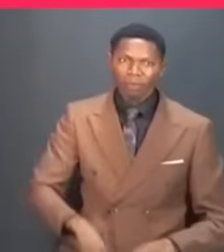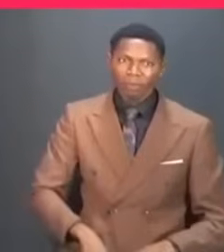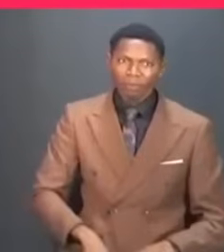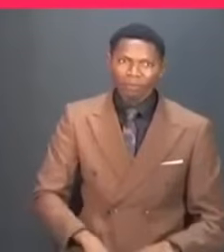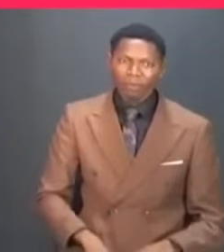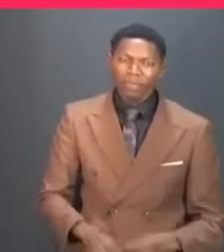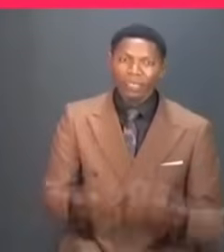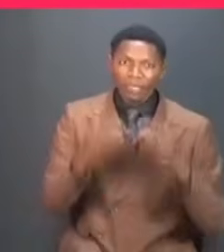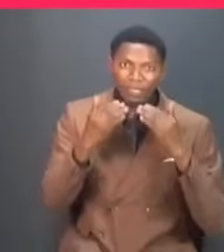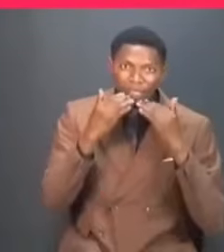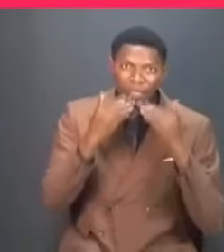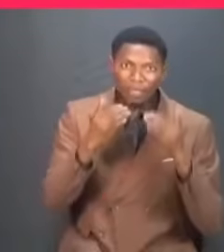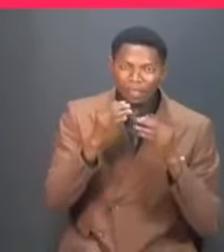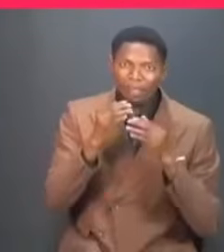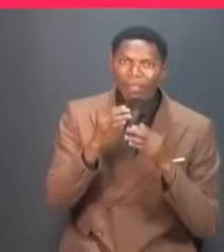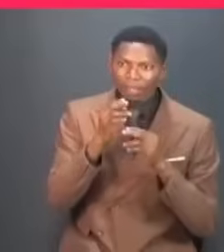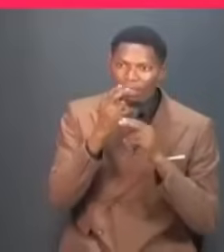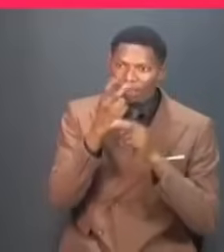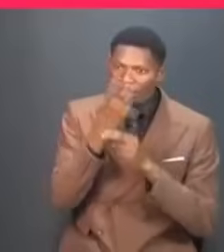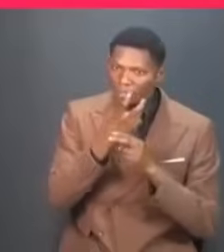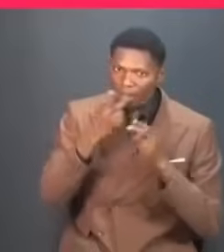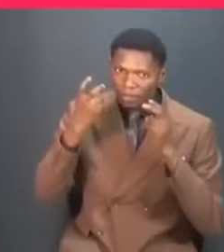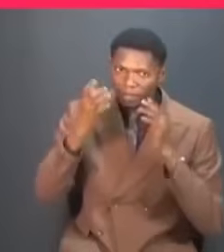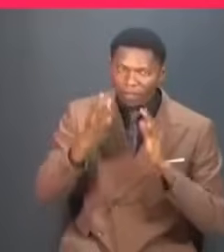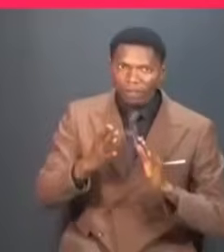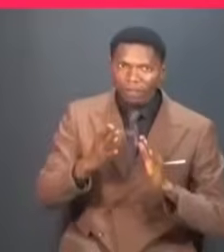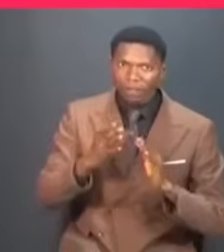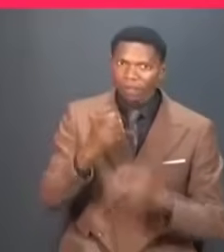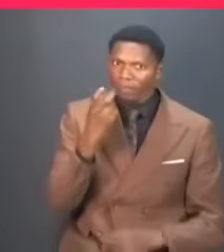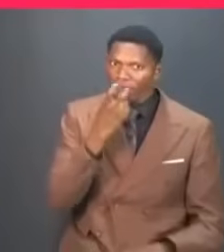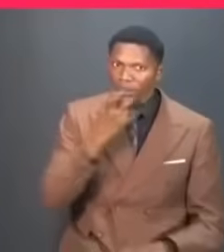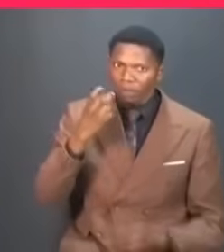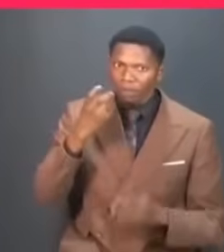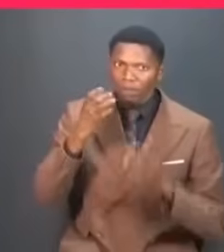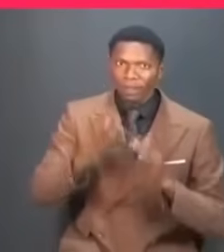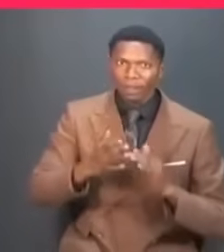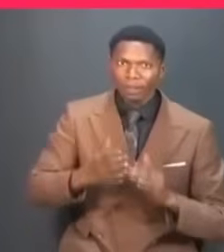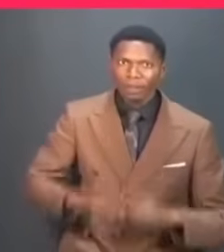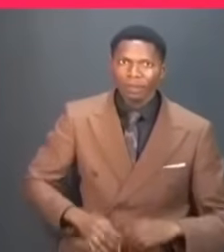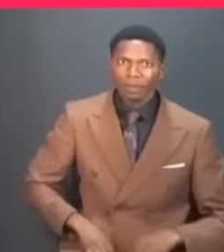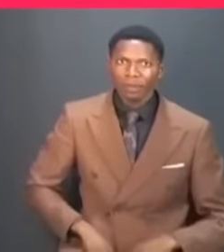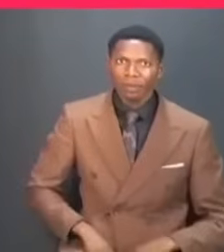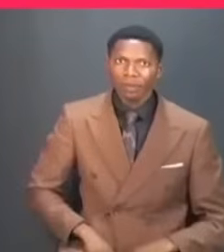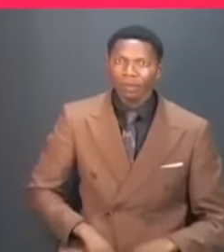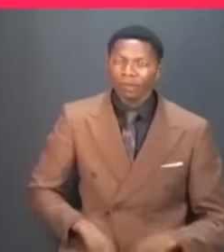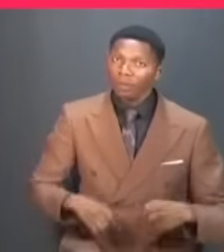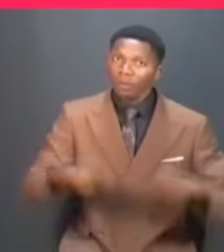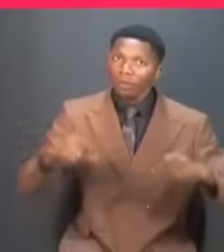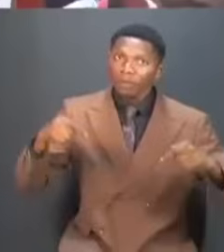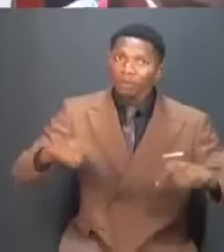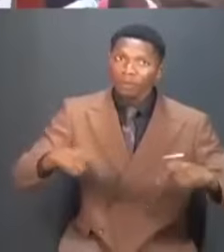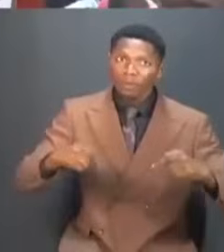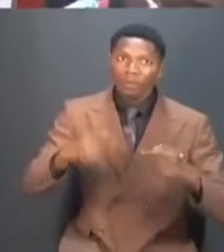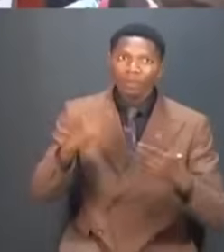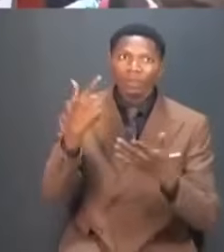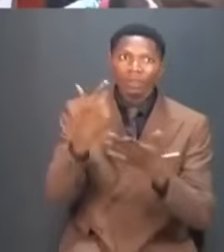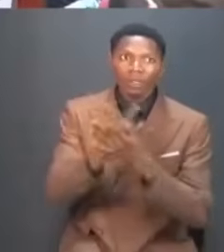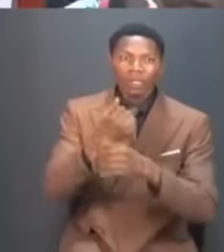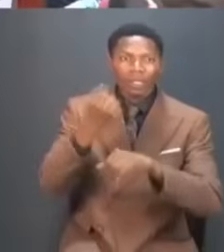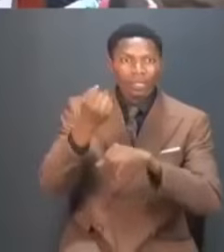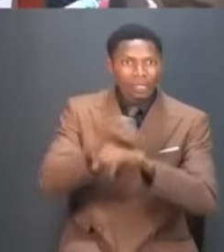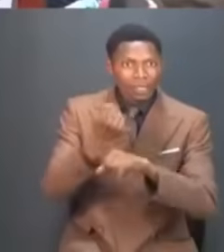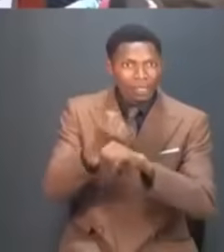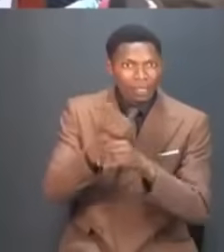Thank you, Right Honourable Speaker. Mr. Speaker, today the Ghana Statistical